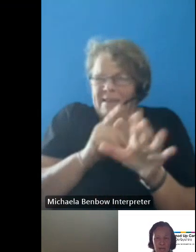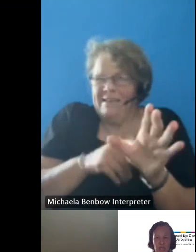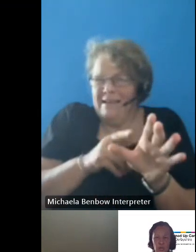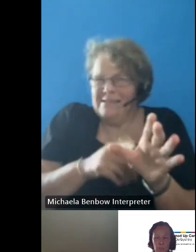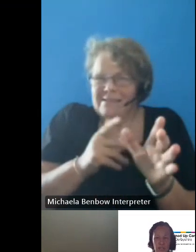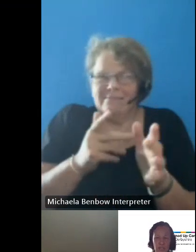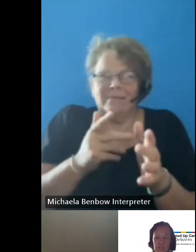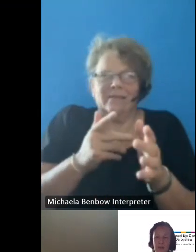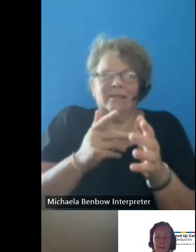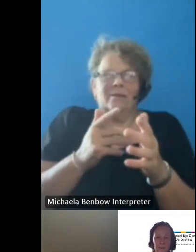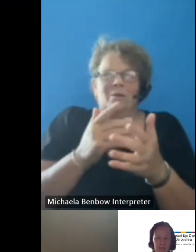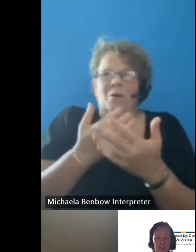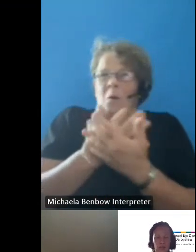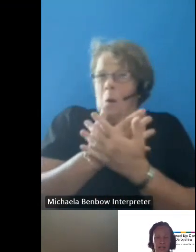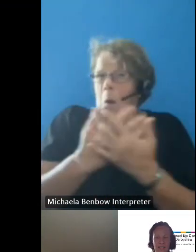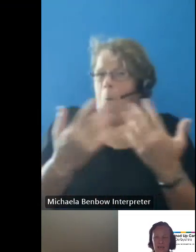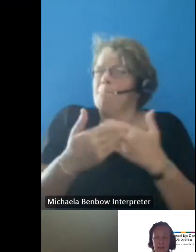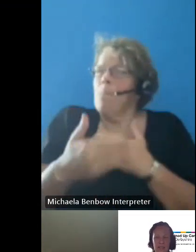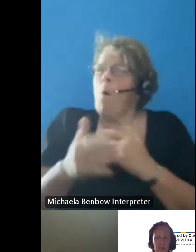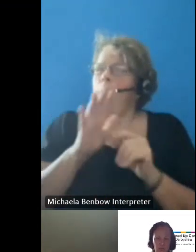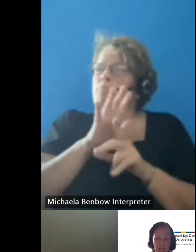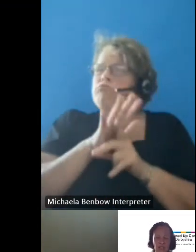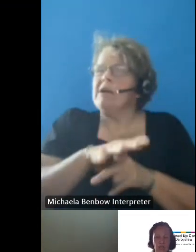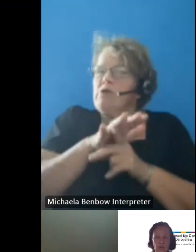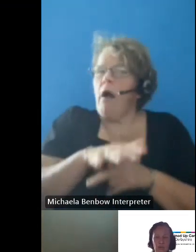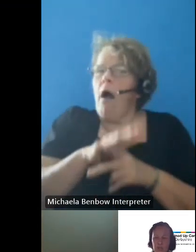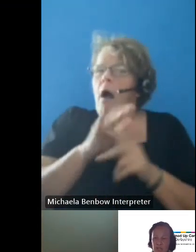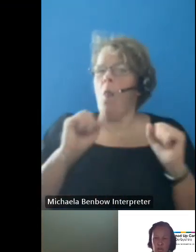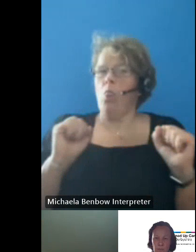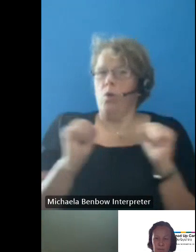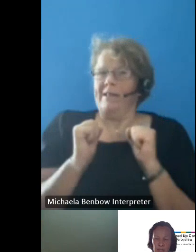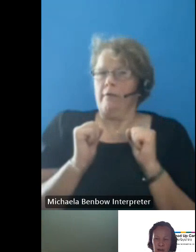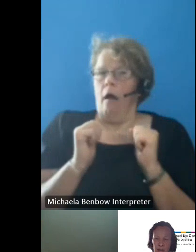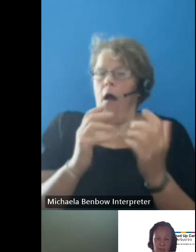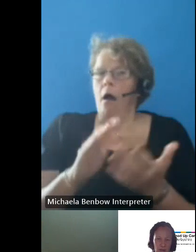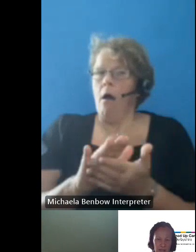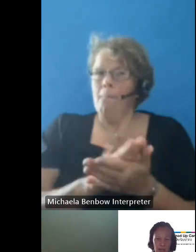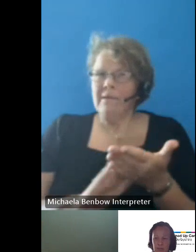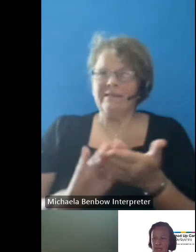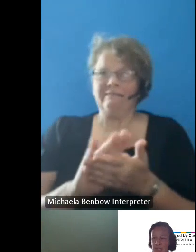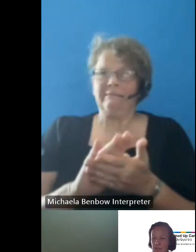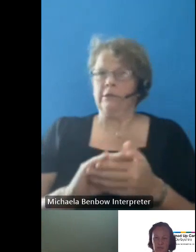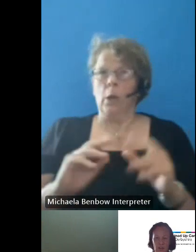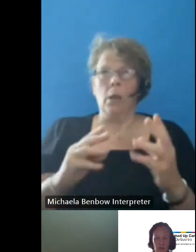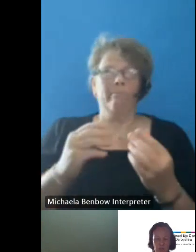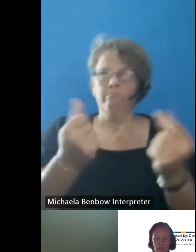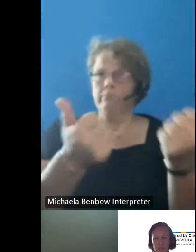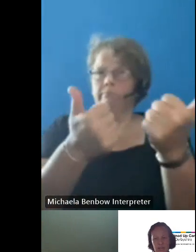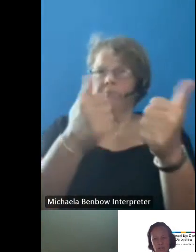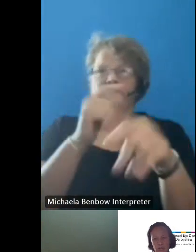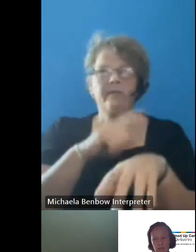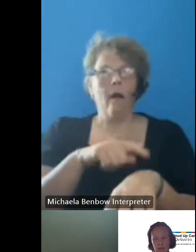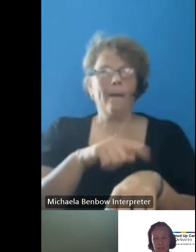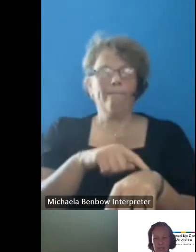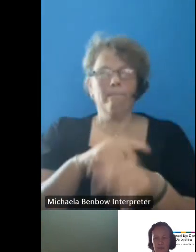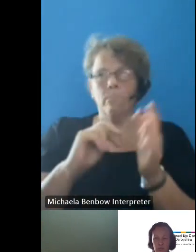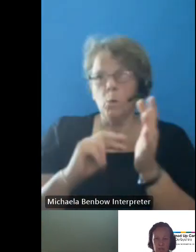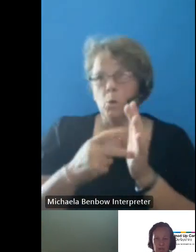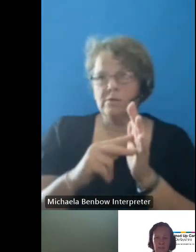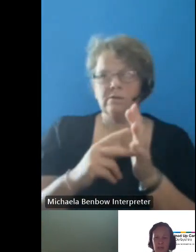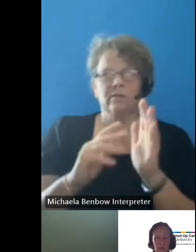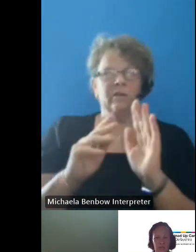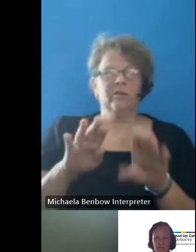of operational pressures, things that on a day-to-day basis really do consume the time of our clinical teams and of our organisations trying to